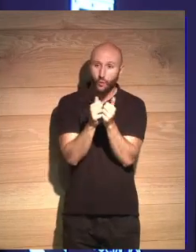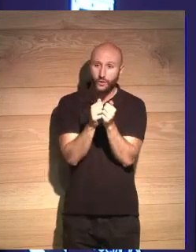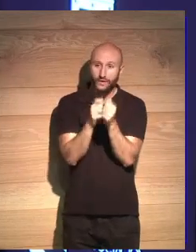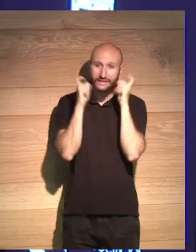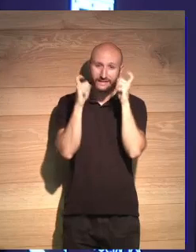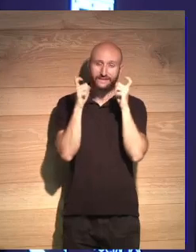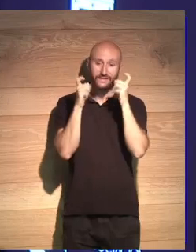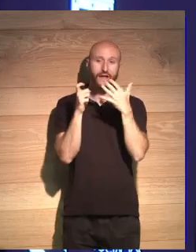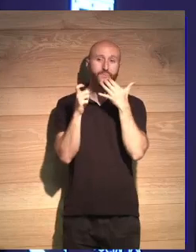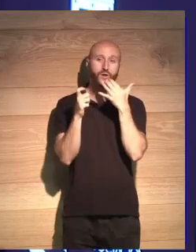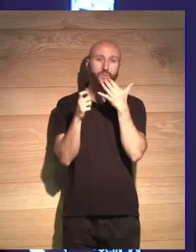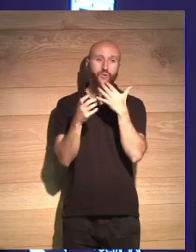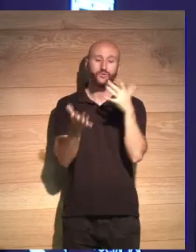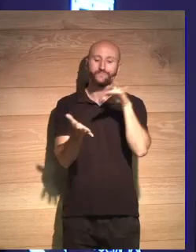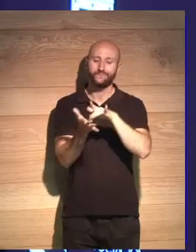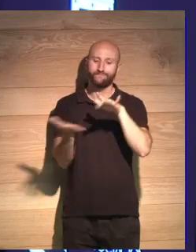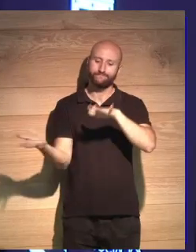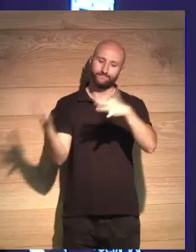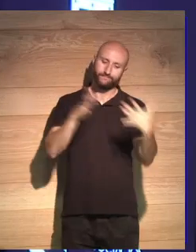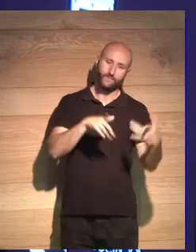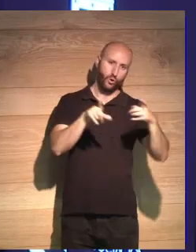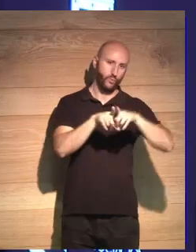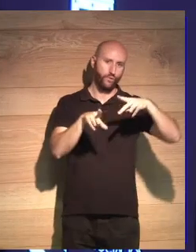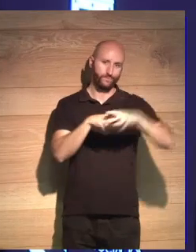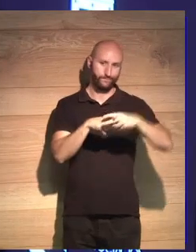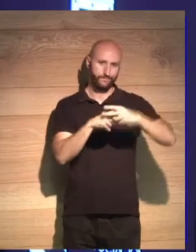failures is that when games,